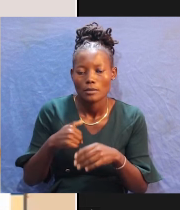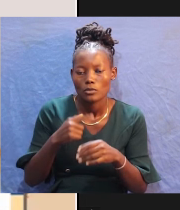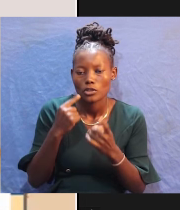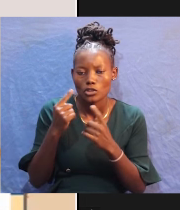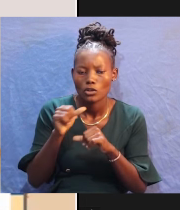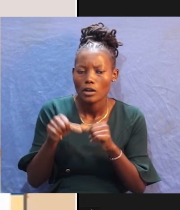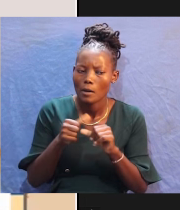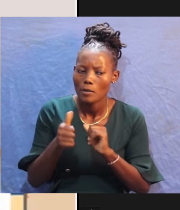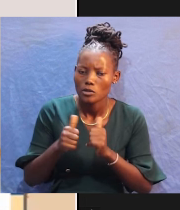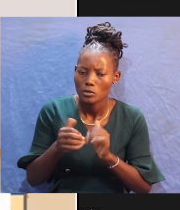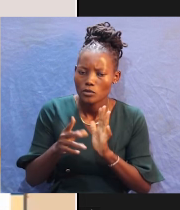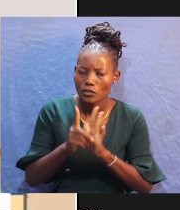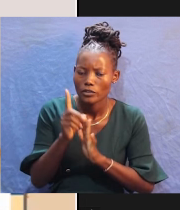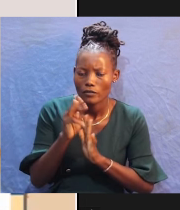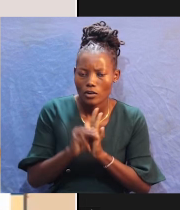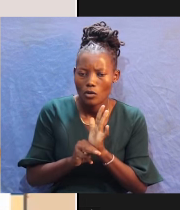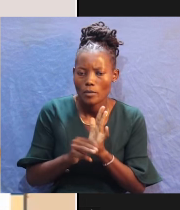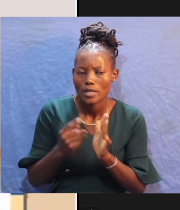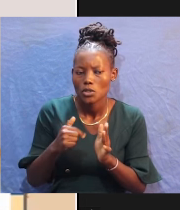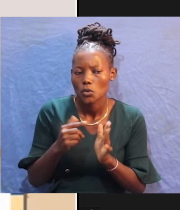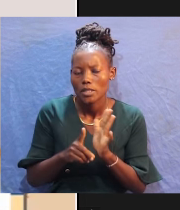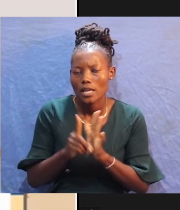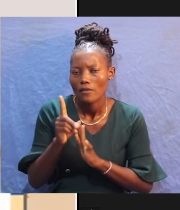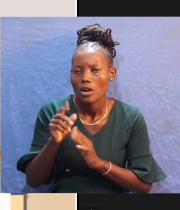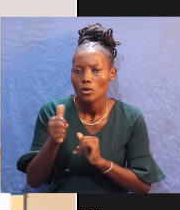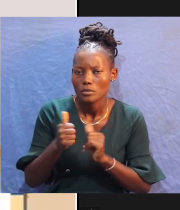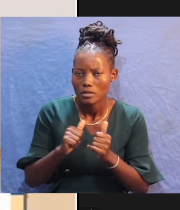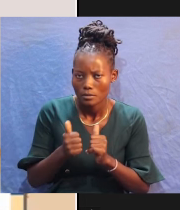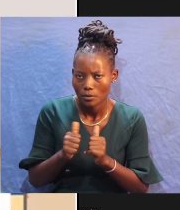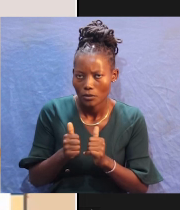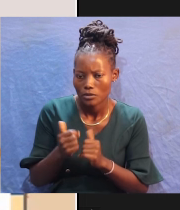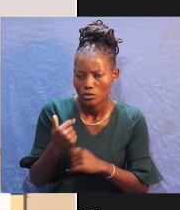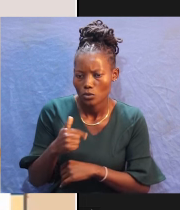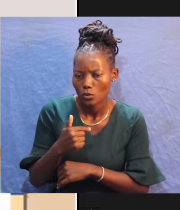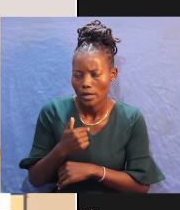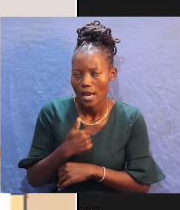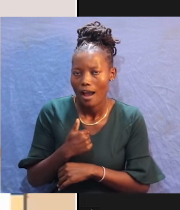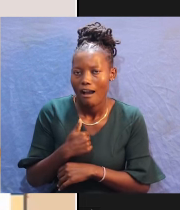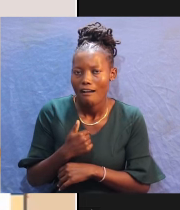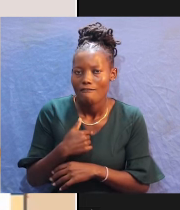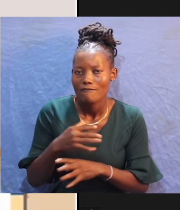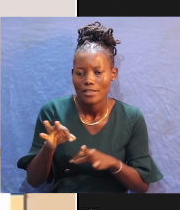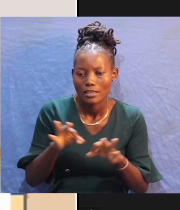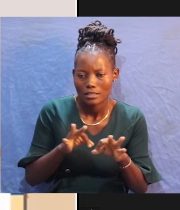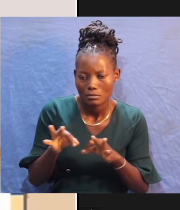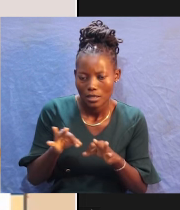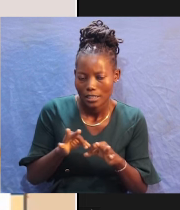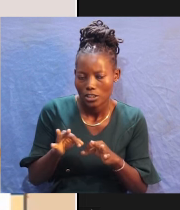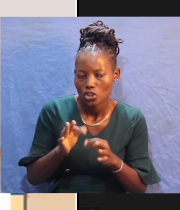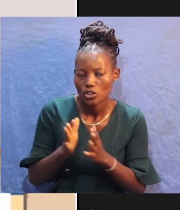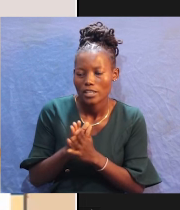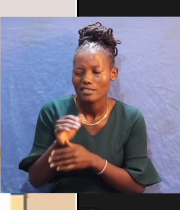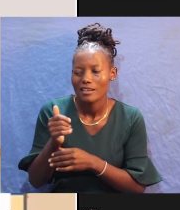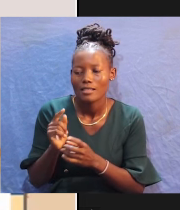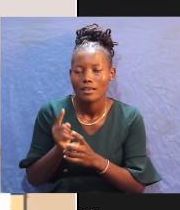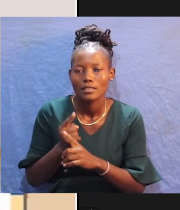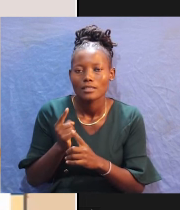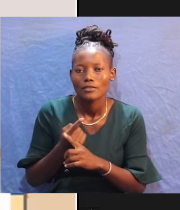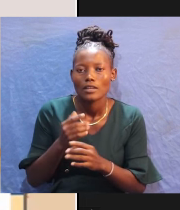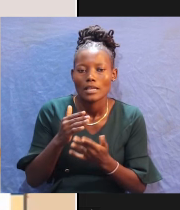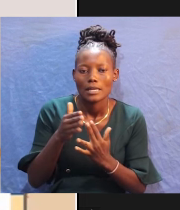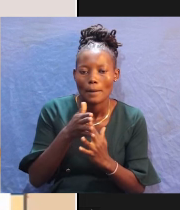no communication in the team? So we are talking about communication and we're teaching them what is communication, but with